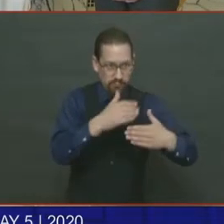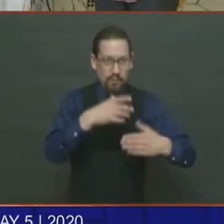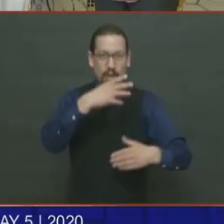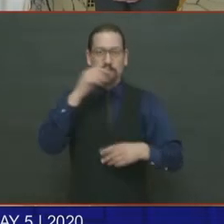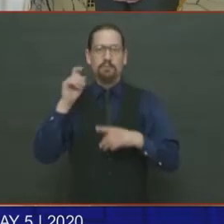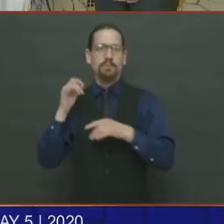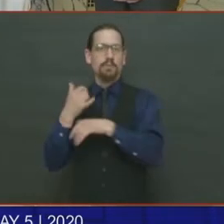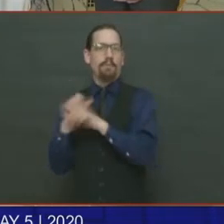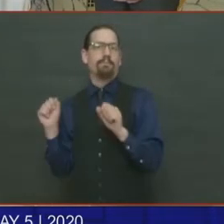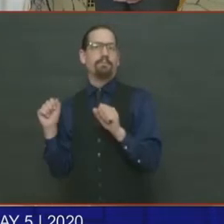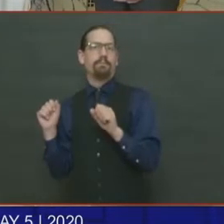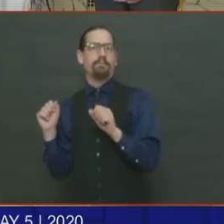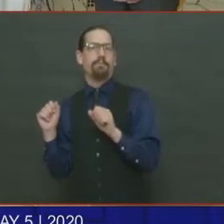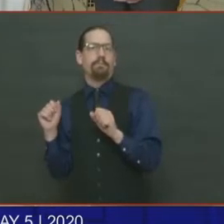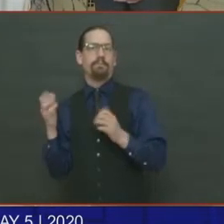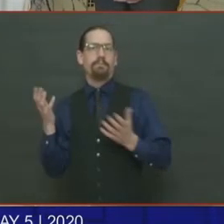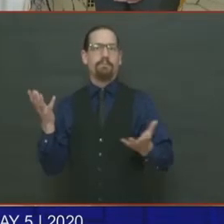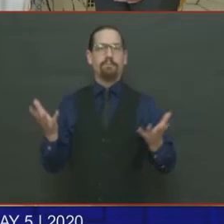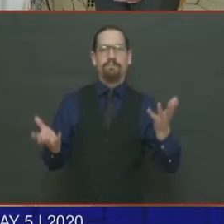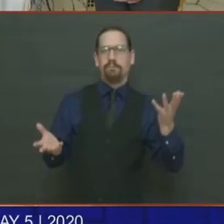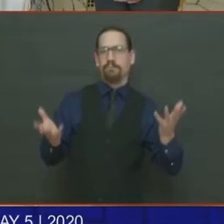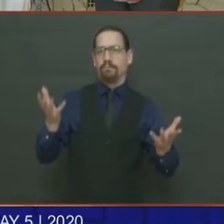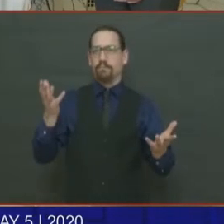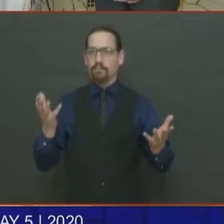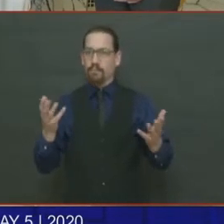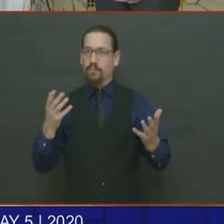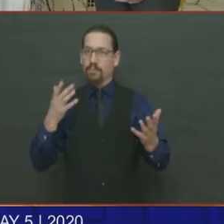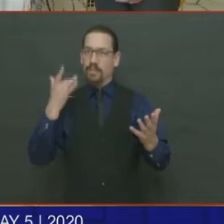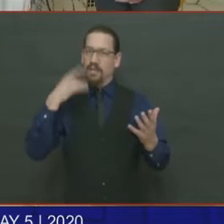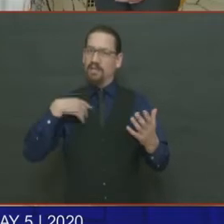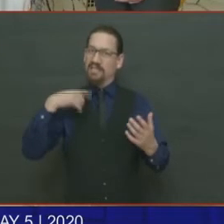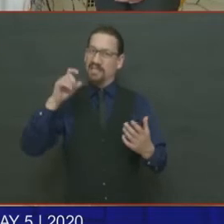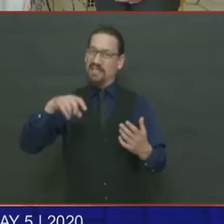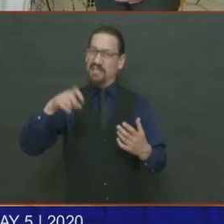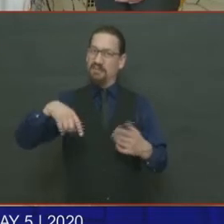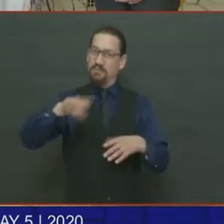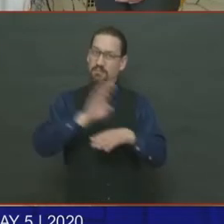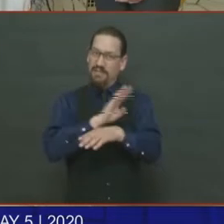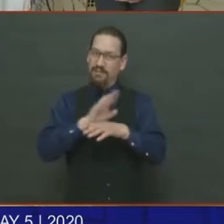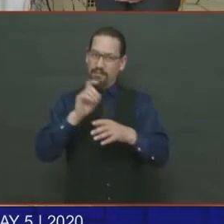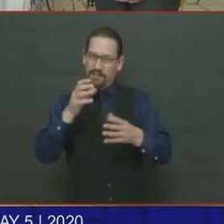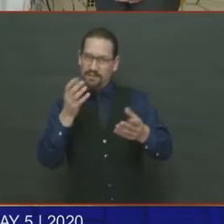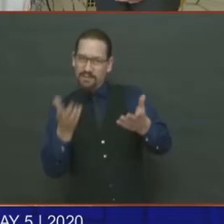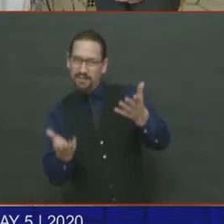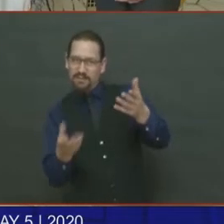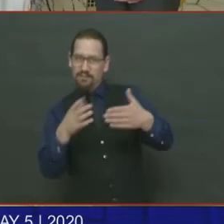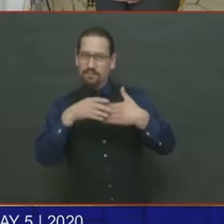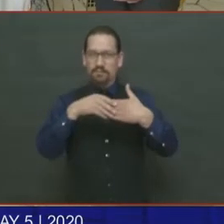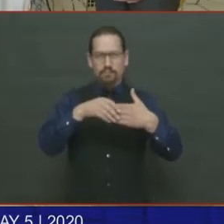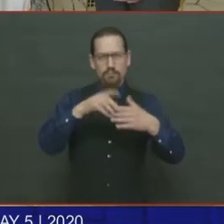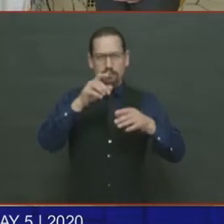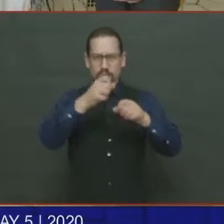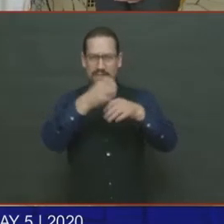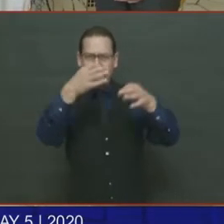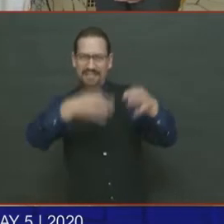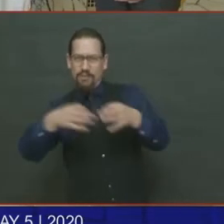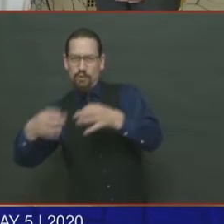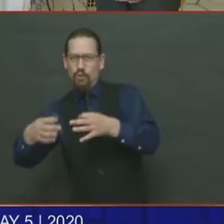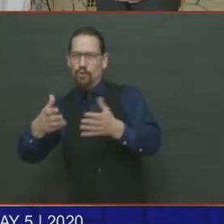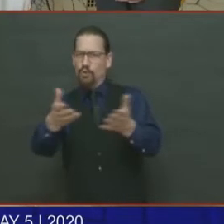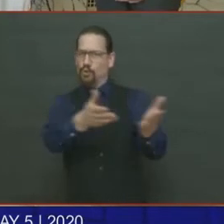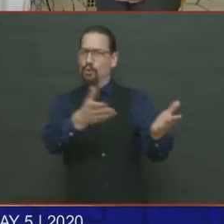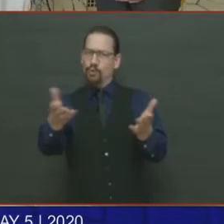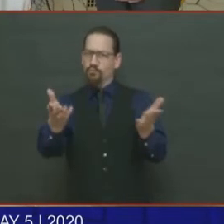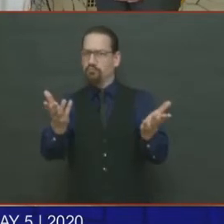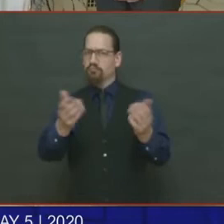can effectively comply with the new law. Amanda Milkovitz of the Boston Globe notes, White House guidelines recommend a